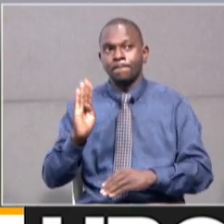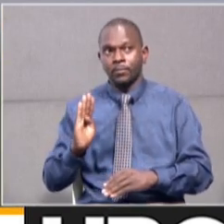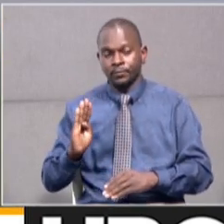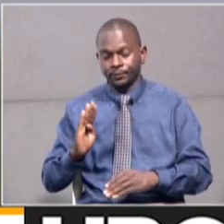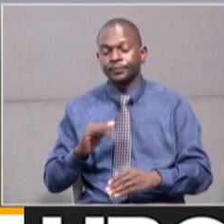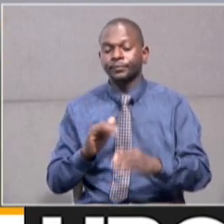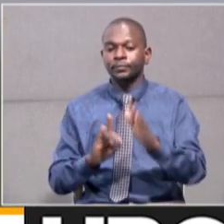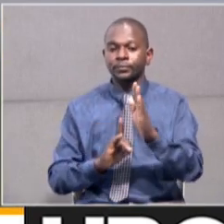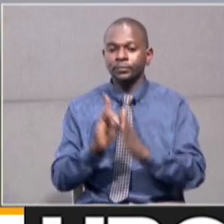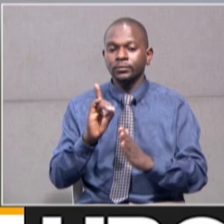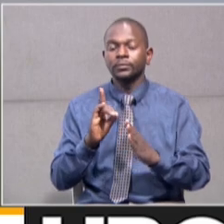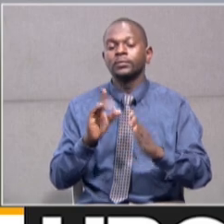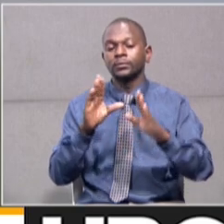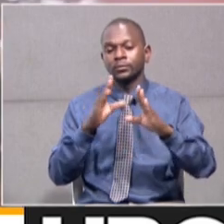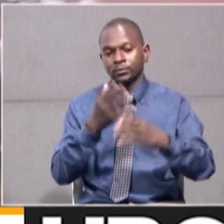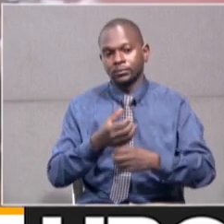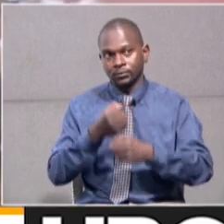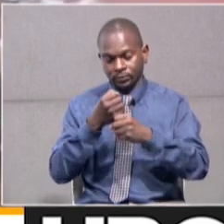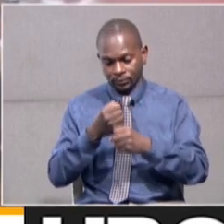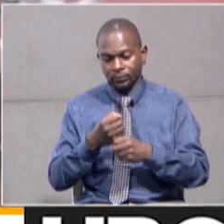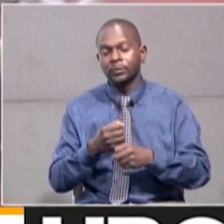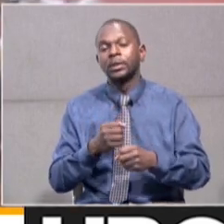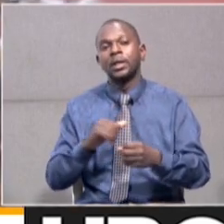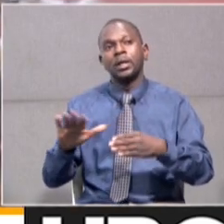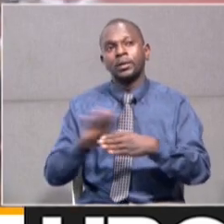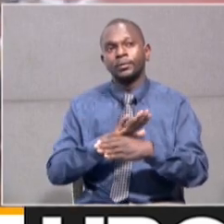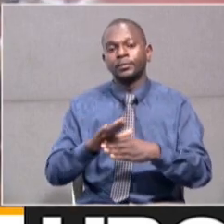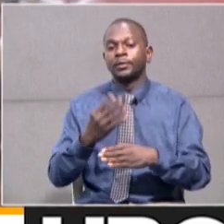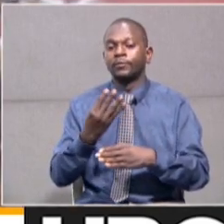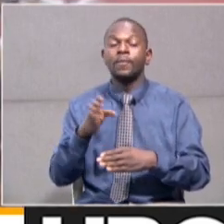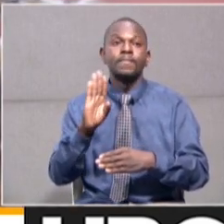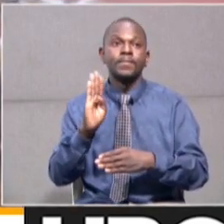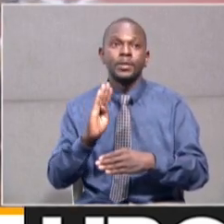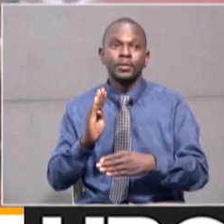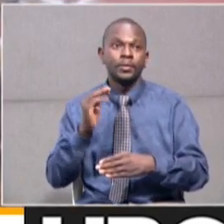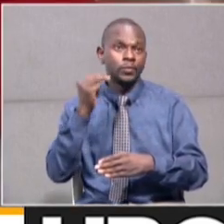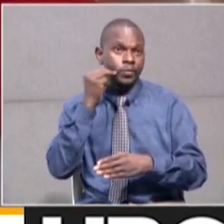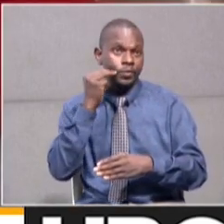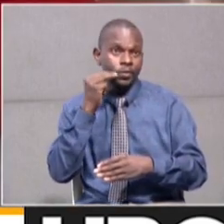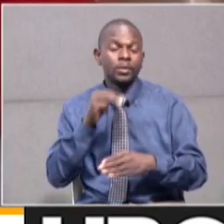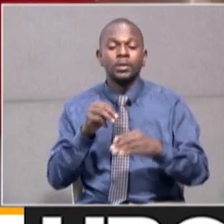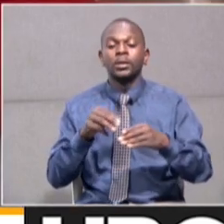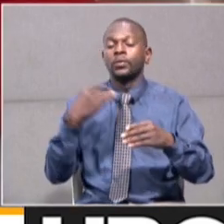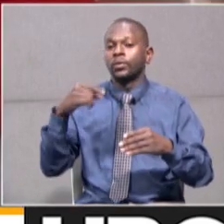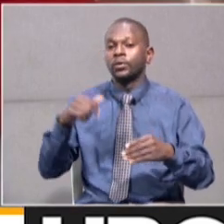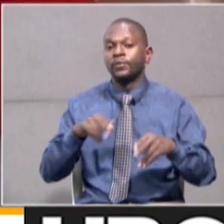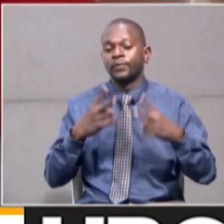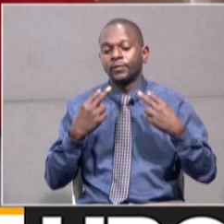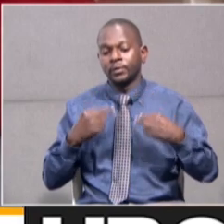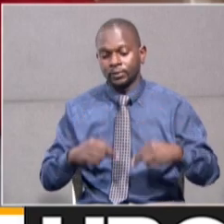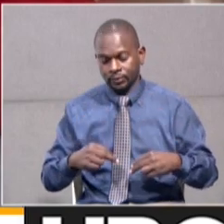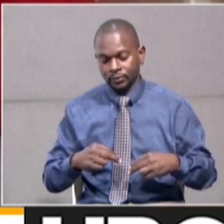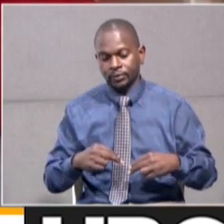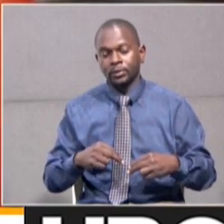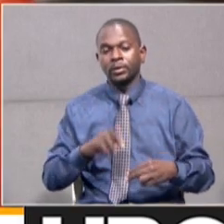Belgian Development Agency, Enabel, has invested 4 million euros to improve the quality of healthcare and hospitals in